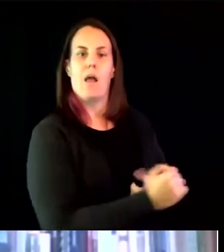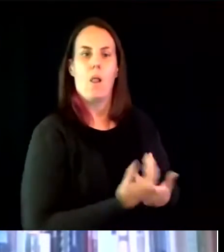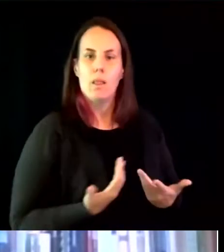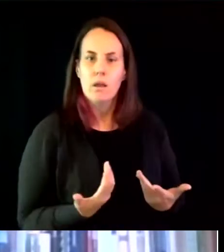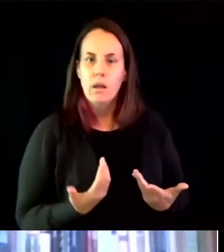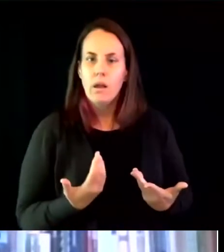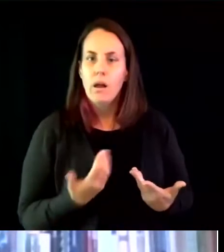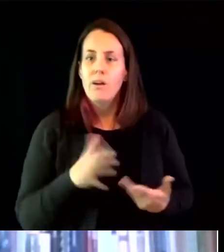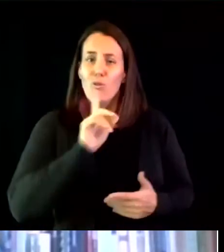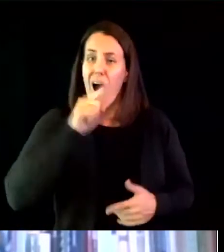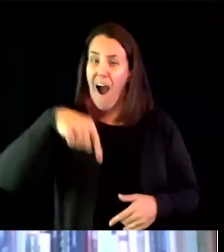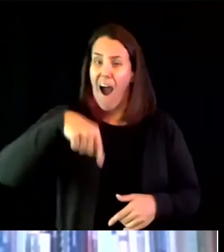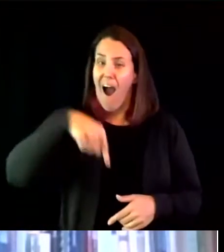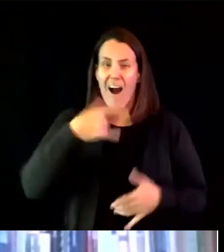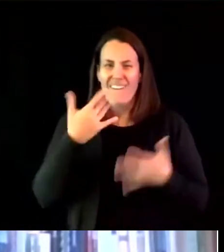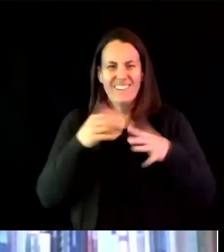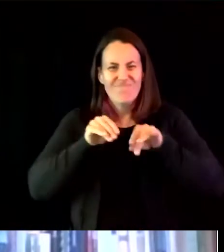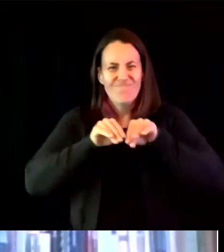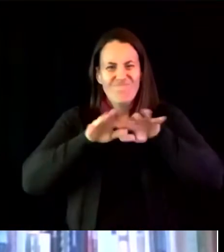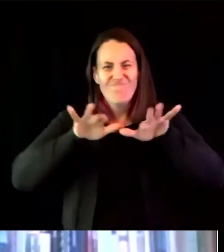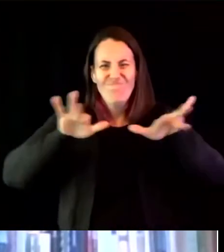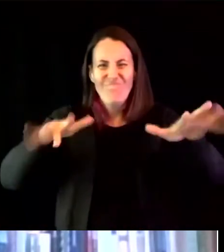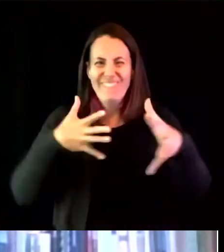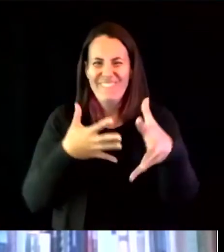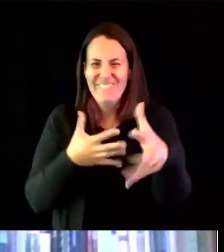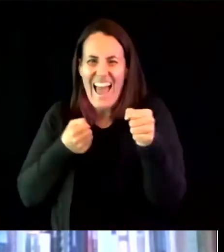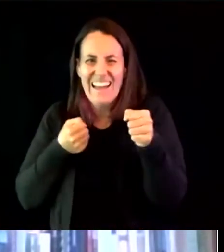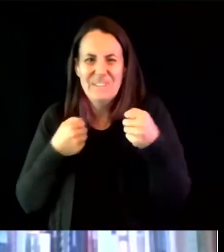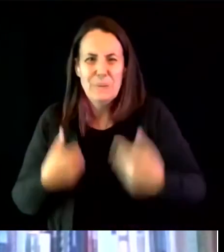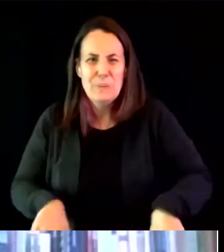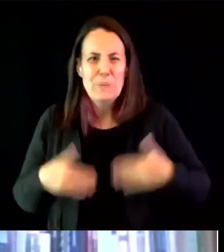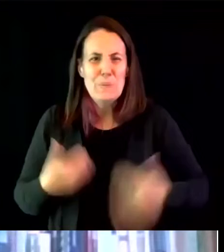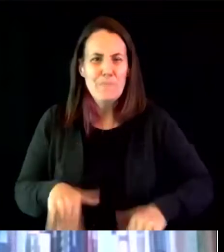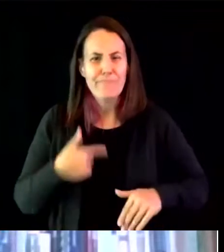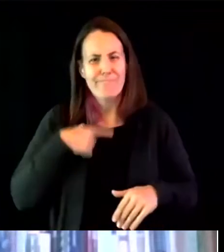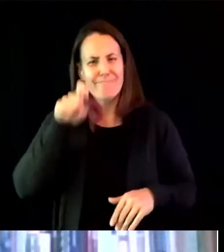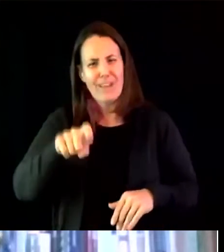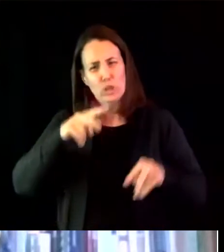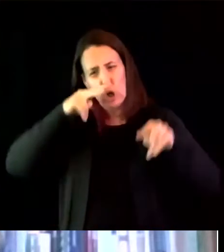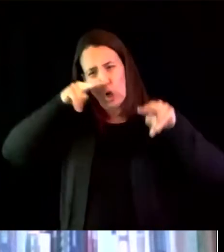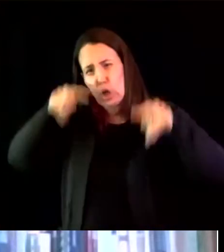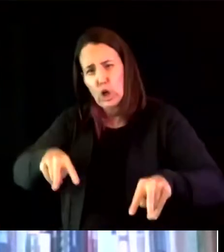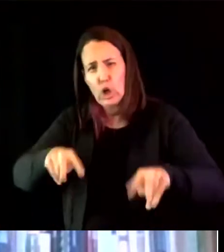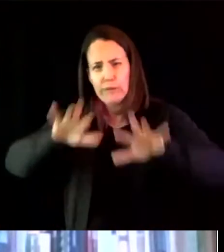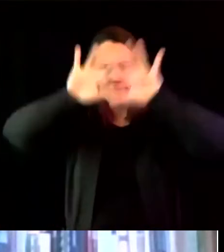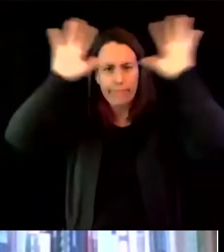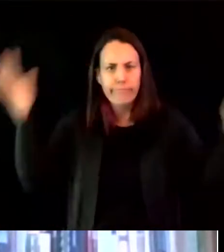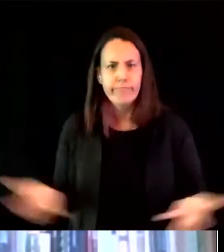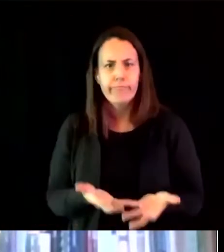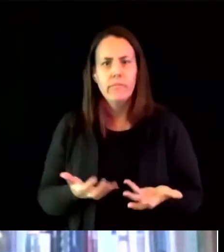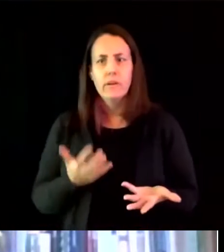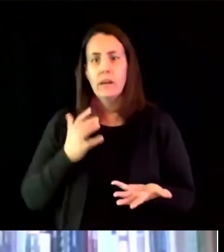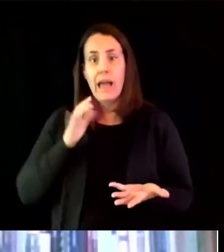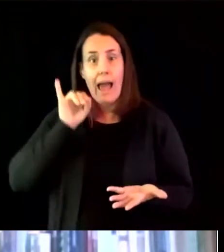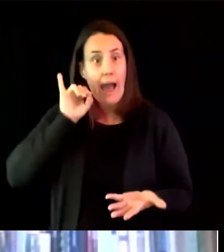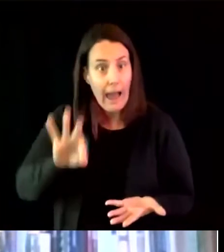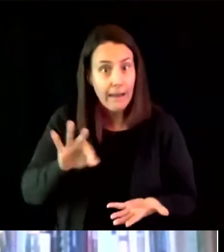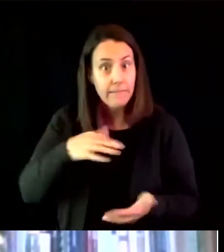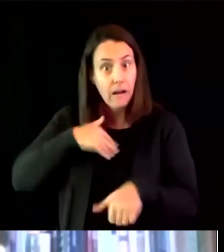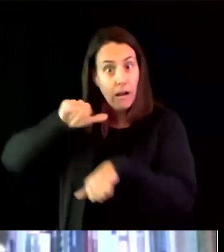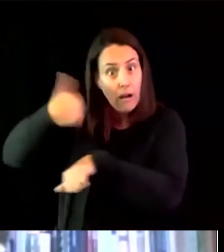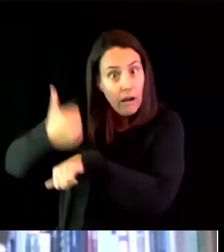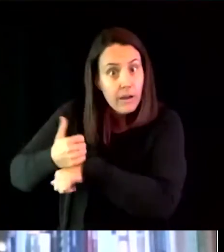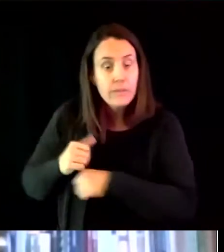you know, the considerations about if and where will certainly do, as you have mentioned, focused on where